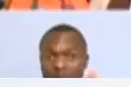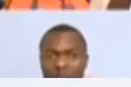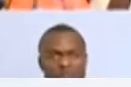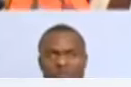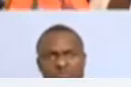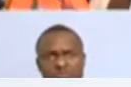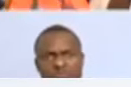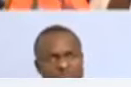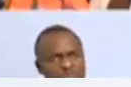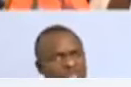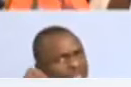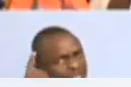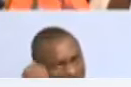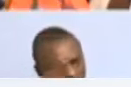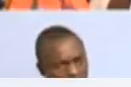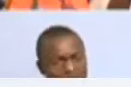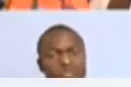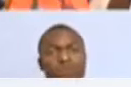intending to do.